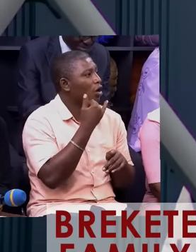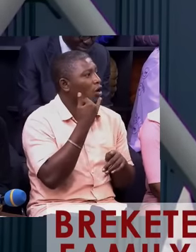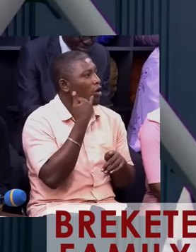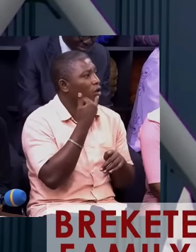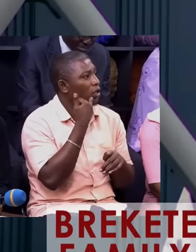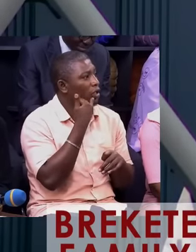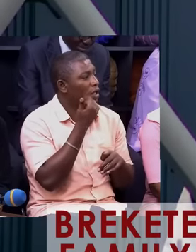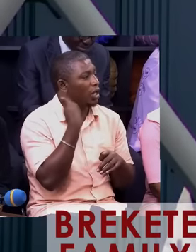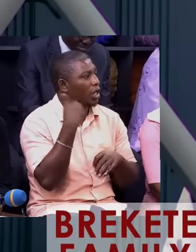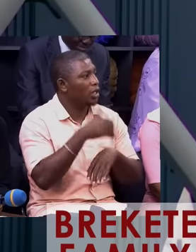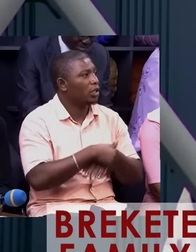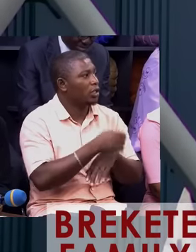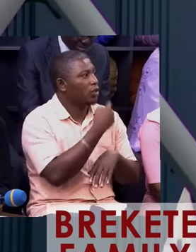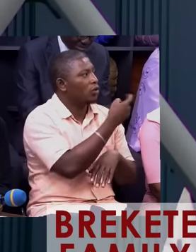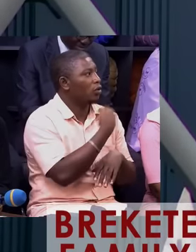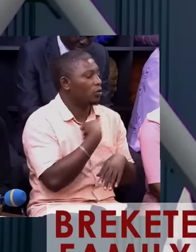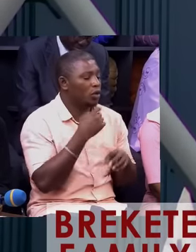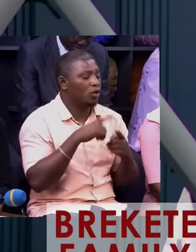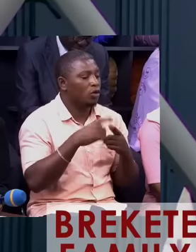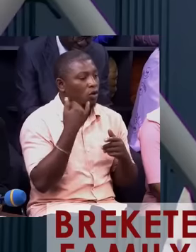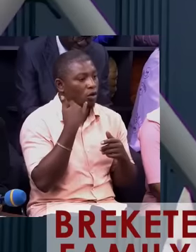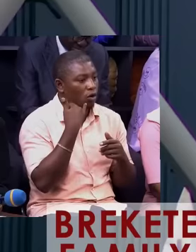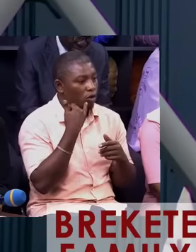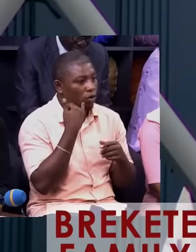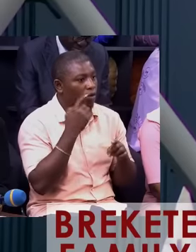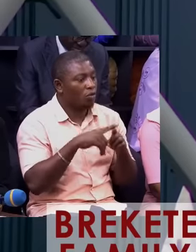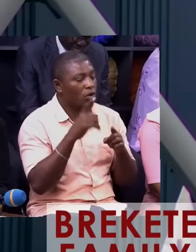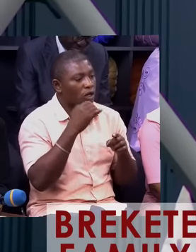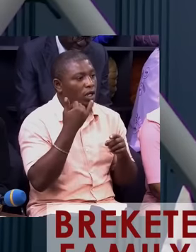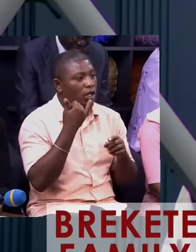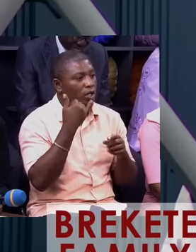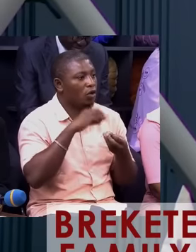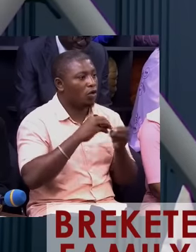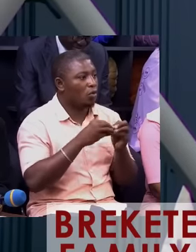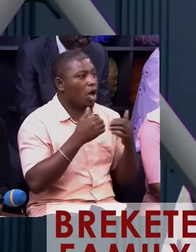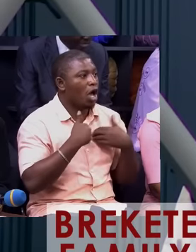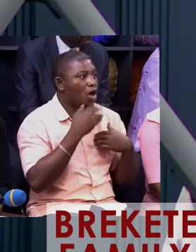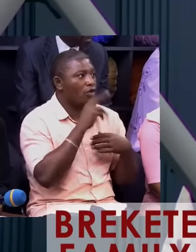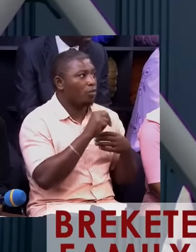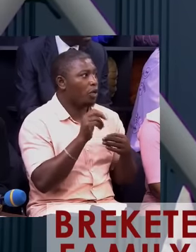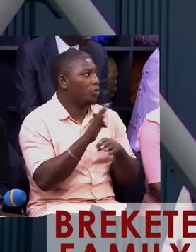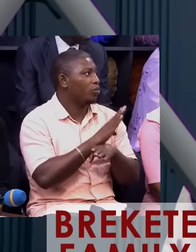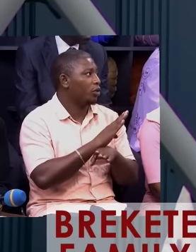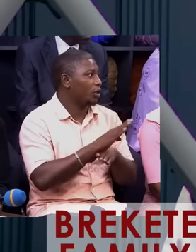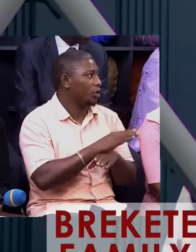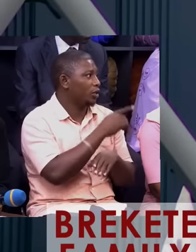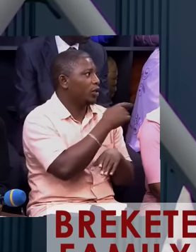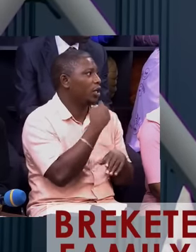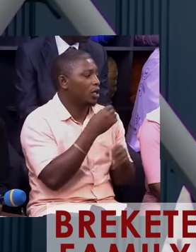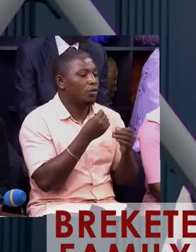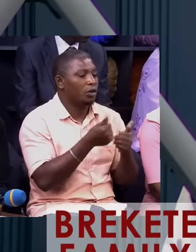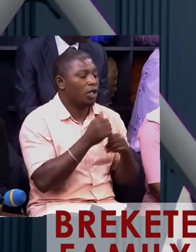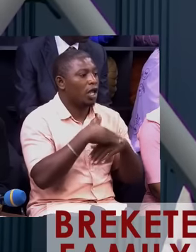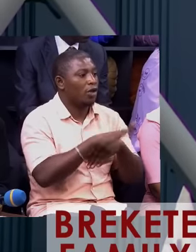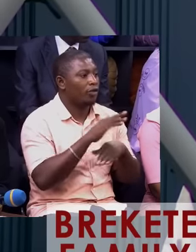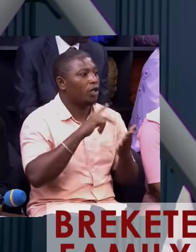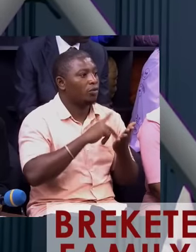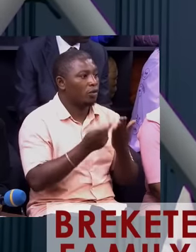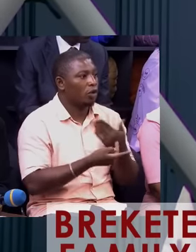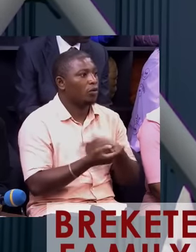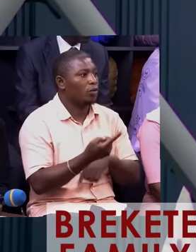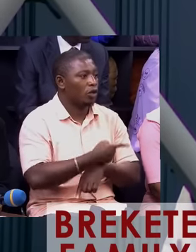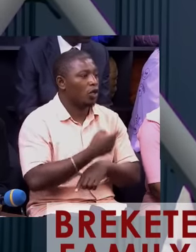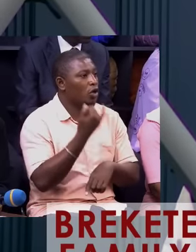him time you told me to call back but the line has been busy I could not reach you immediately after the program today call back sir